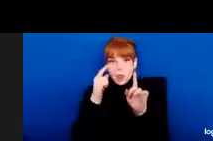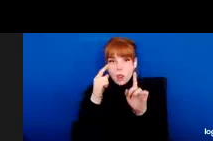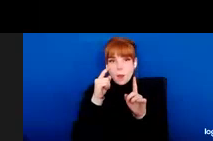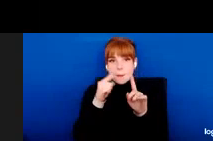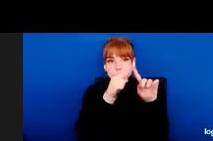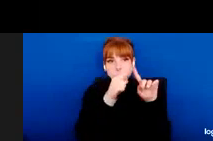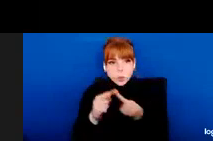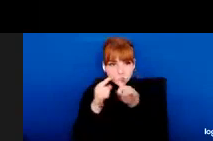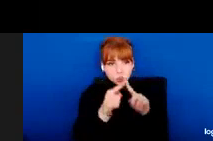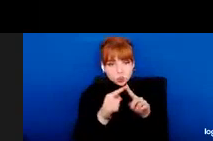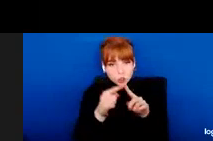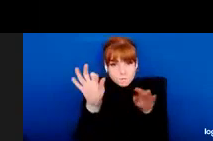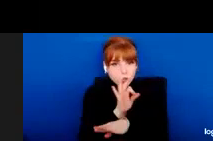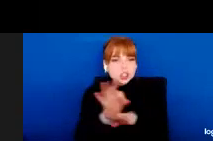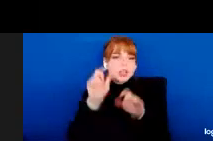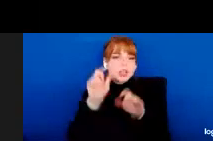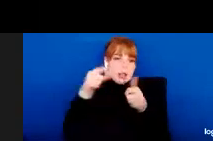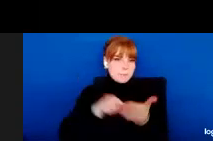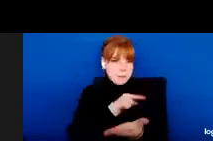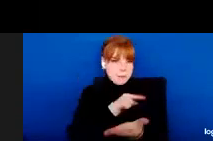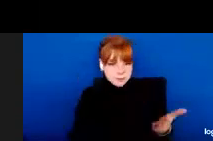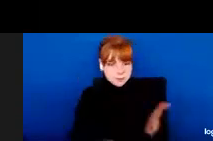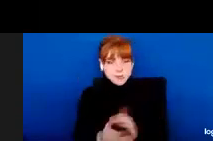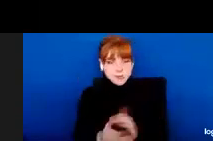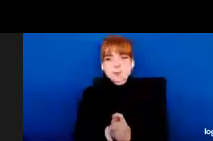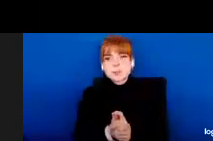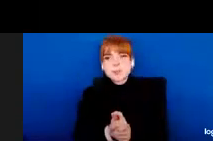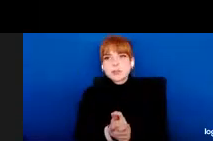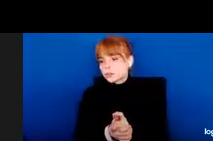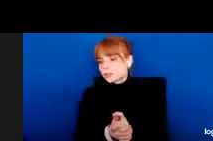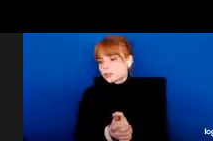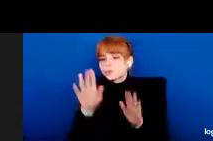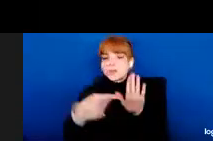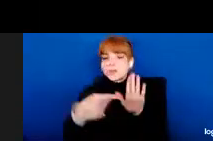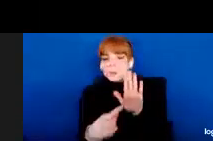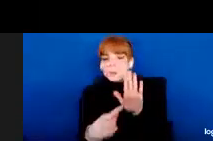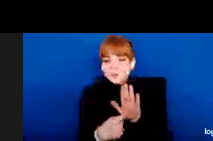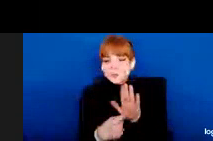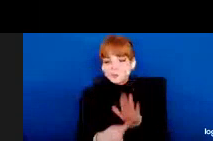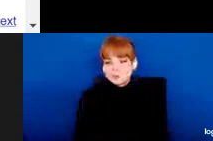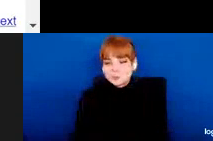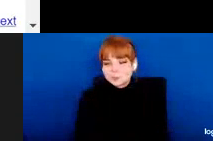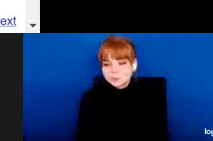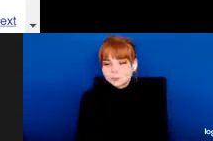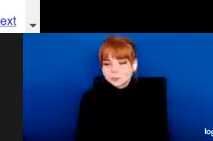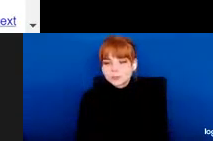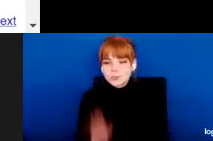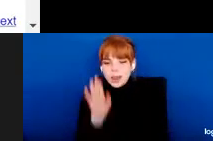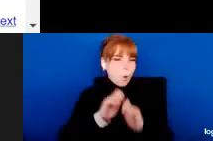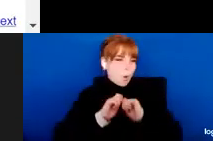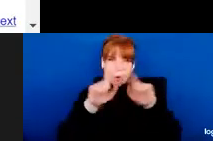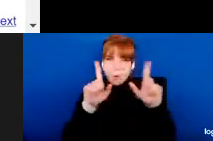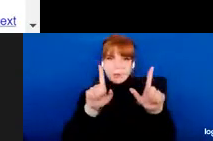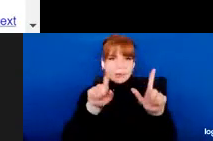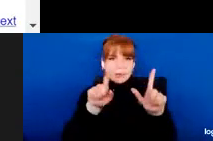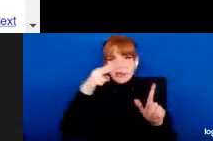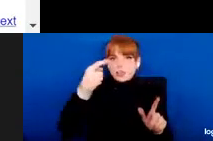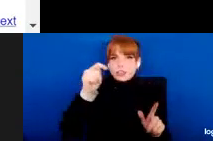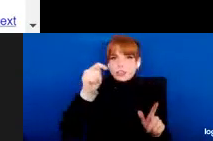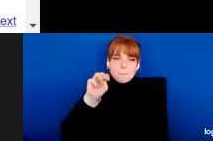one a little bit. By default, I'm going to open any old page. So I'm on this HTML